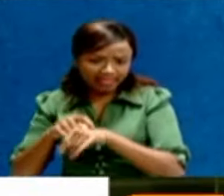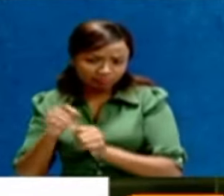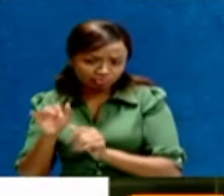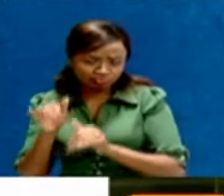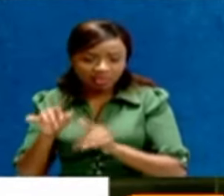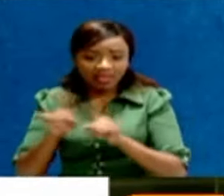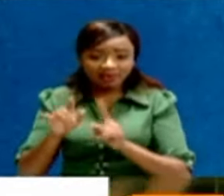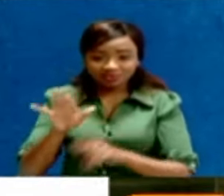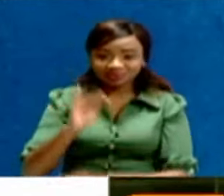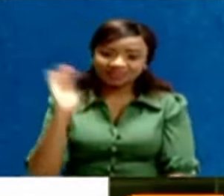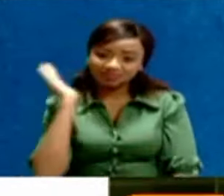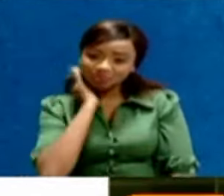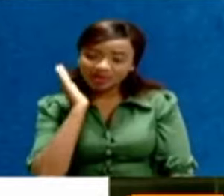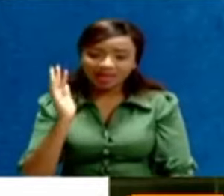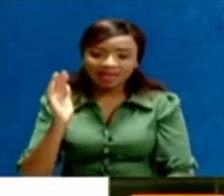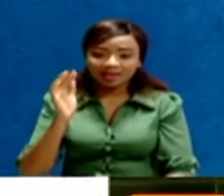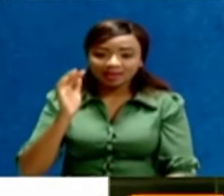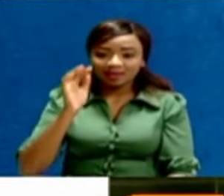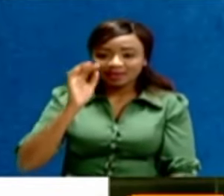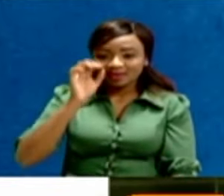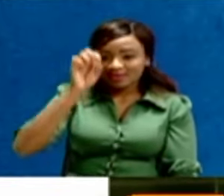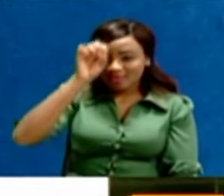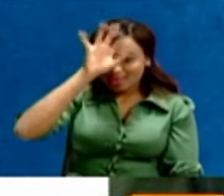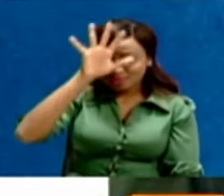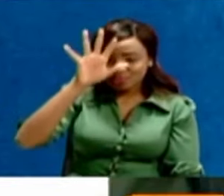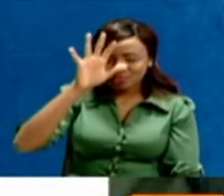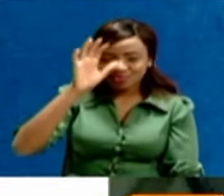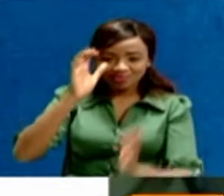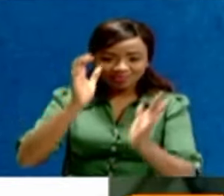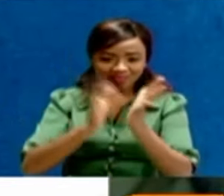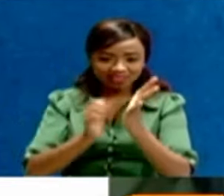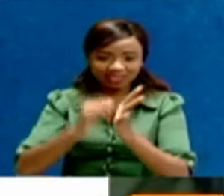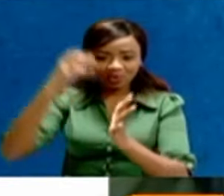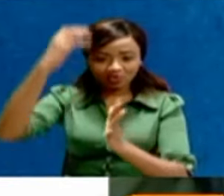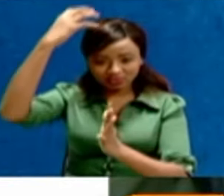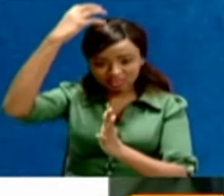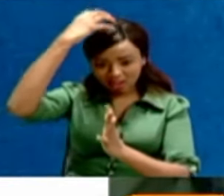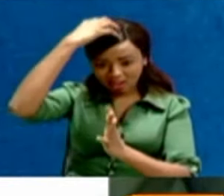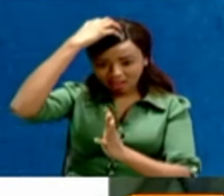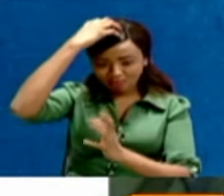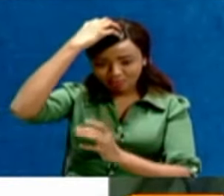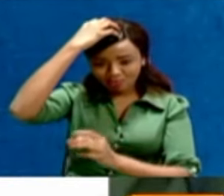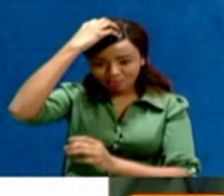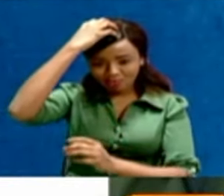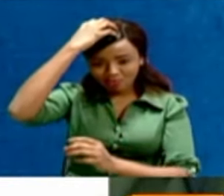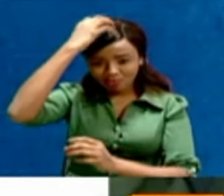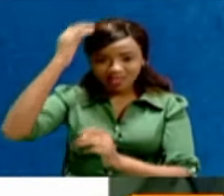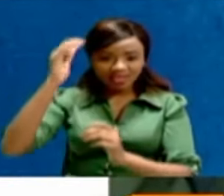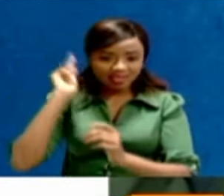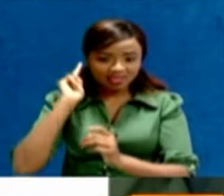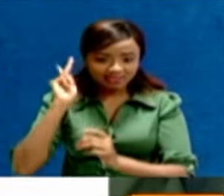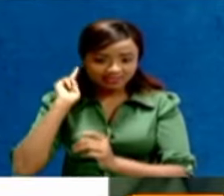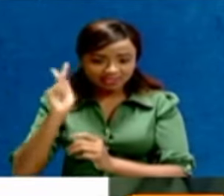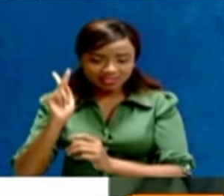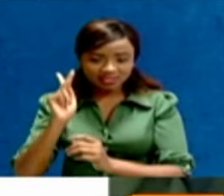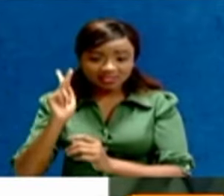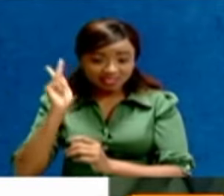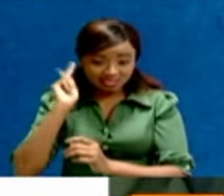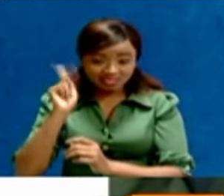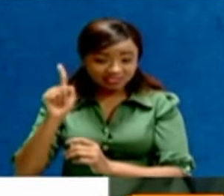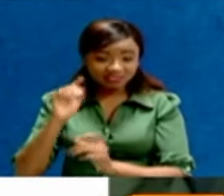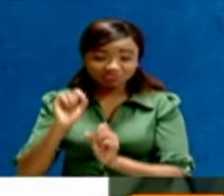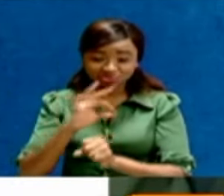like Muranga, okay. Kiambu, Kakamega, Majority Machakos, it was supposed to be a parting shot, please. Lamu, and places like Kisi. Kisi was